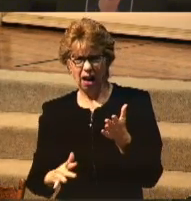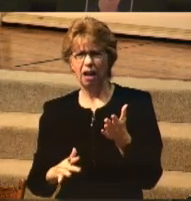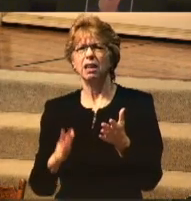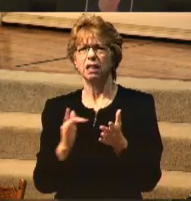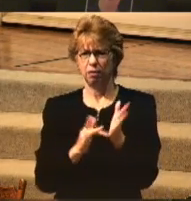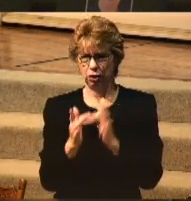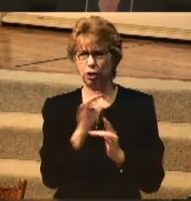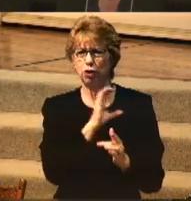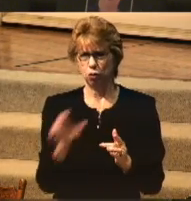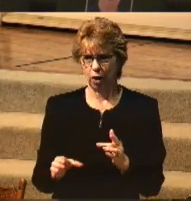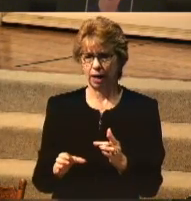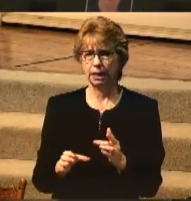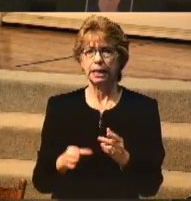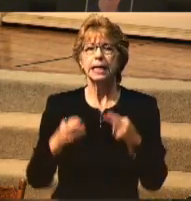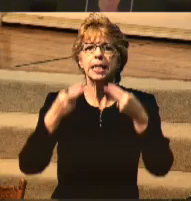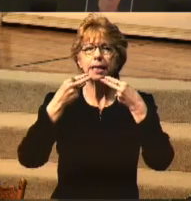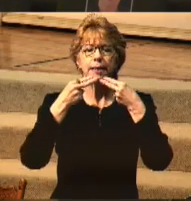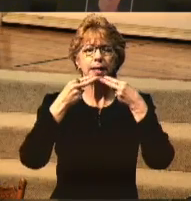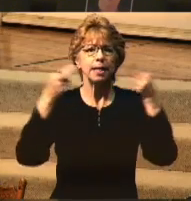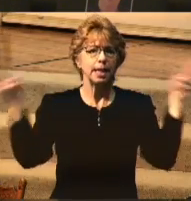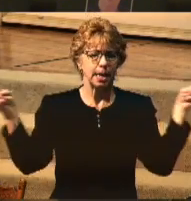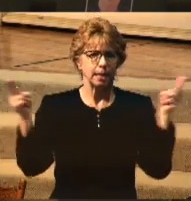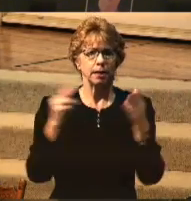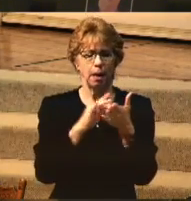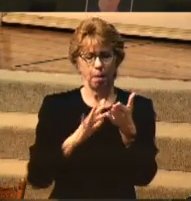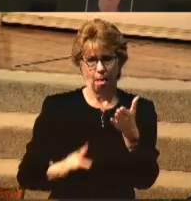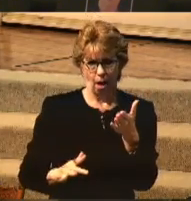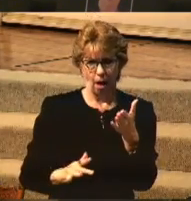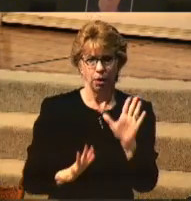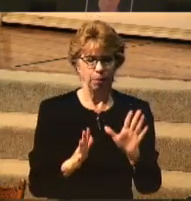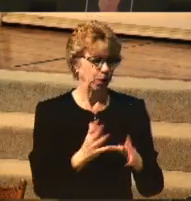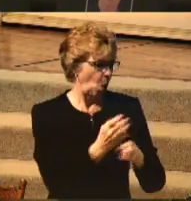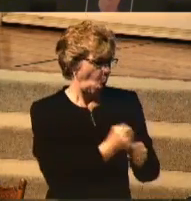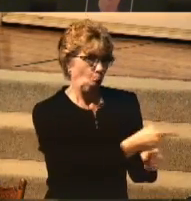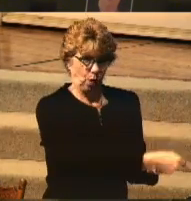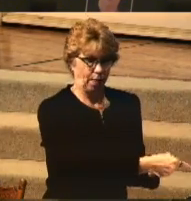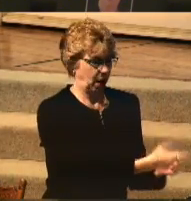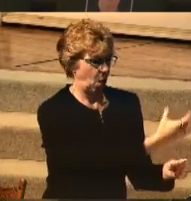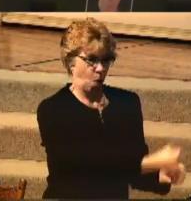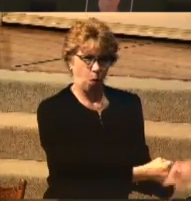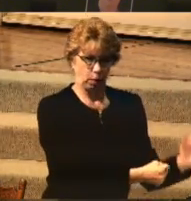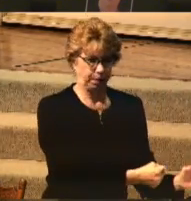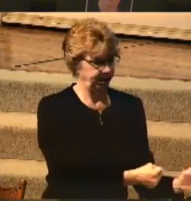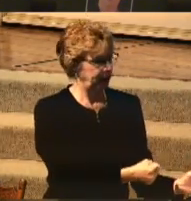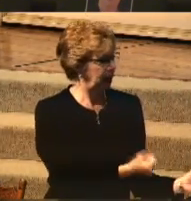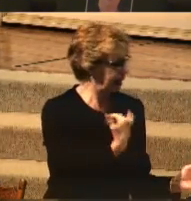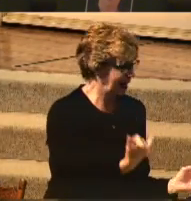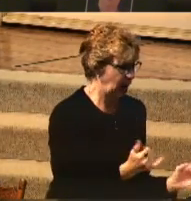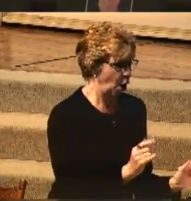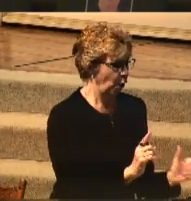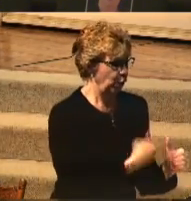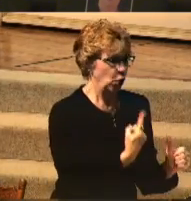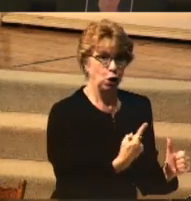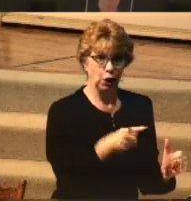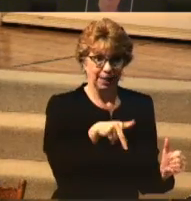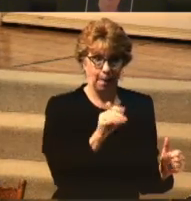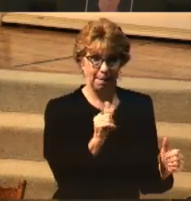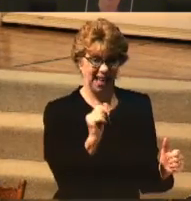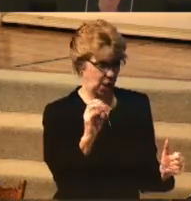is innocent blood, is innocent blood. Hold your place there and turn to 1 Peter chapter